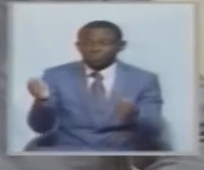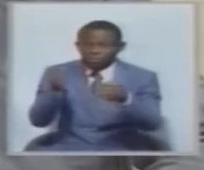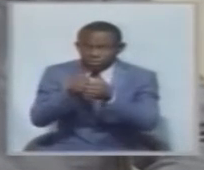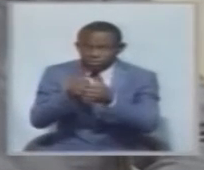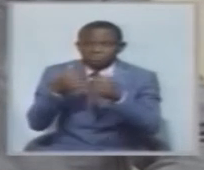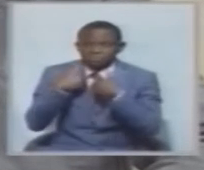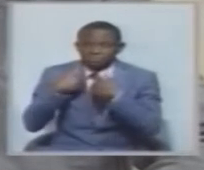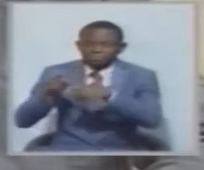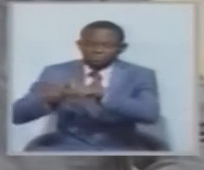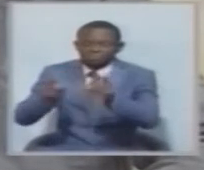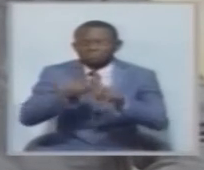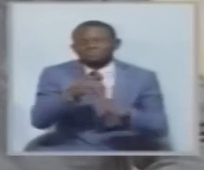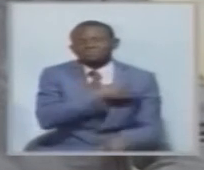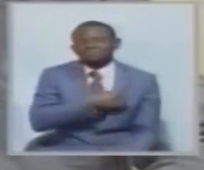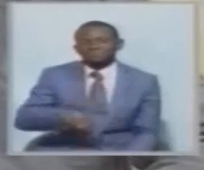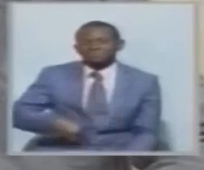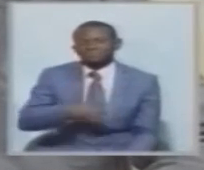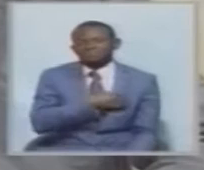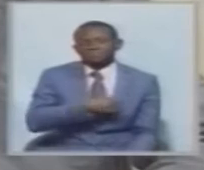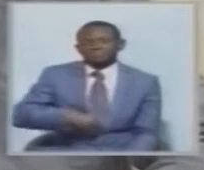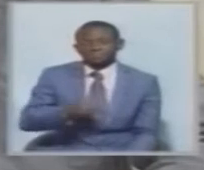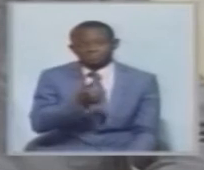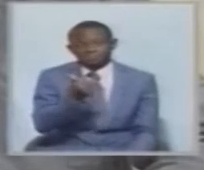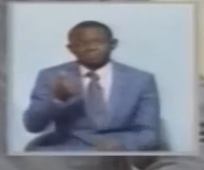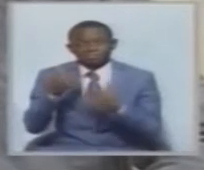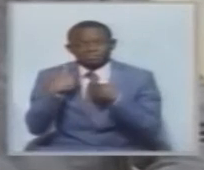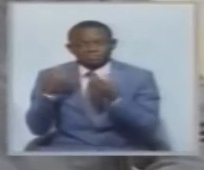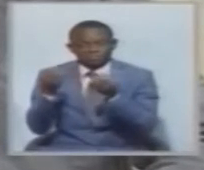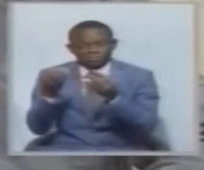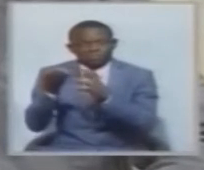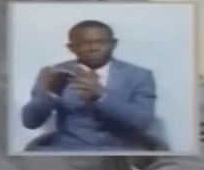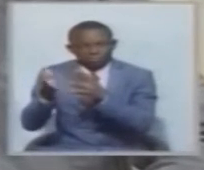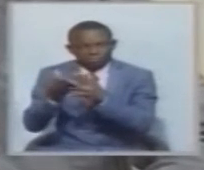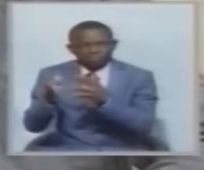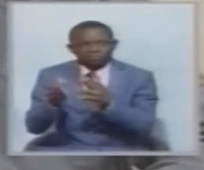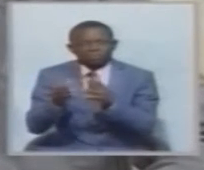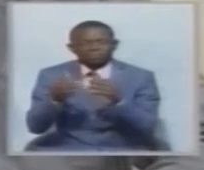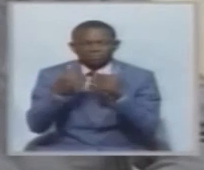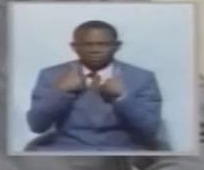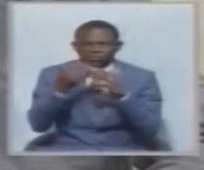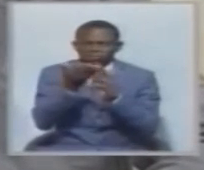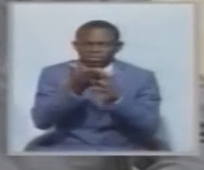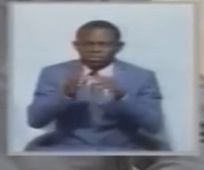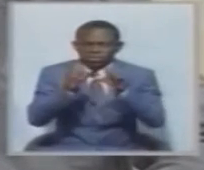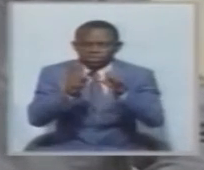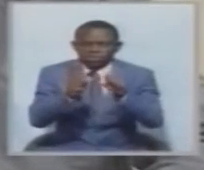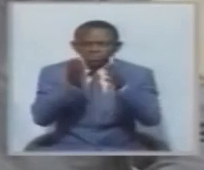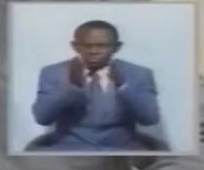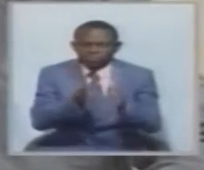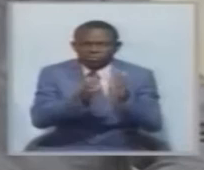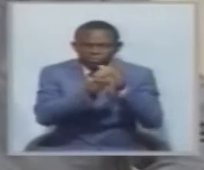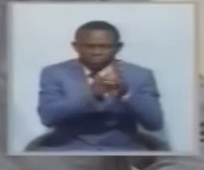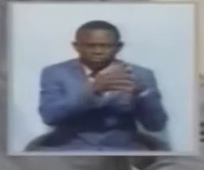more shares, and you know, we have shareholders like the US, Japan, France,